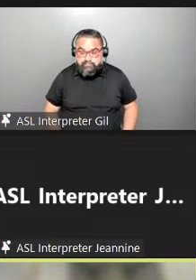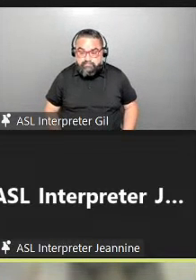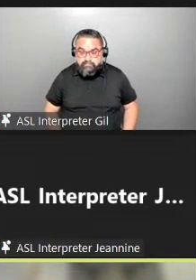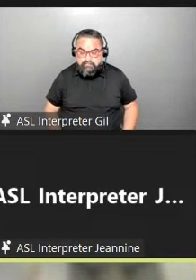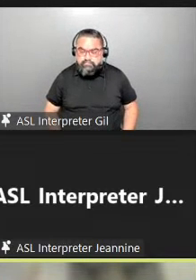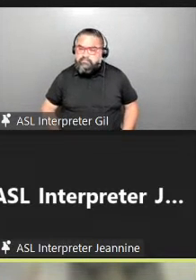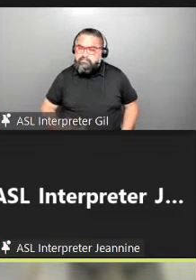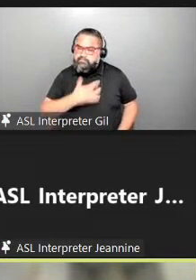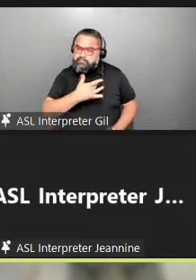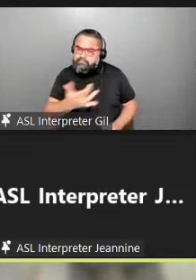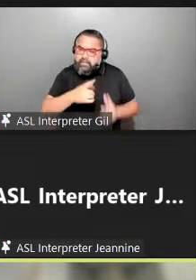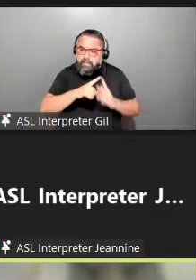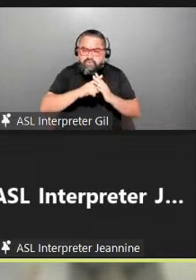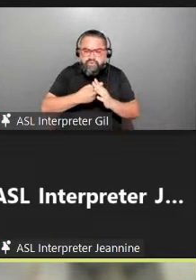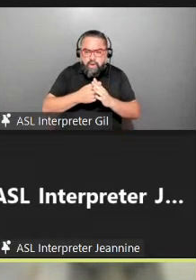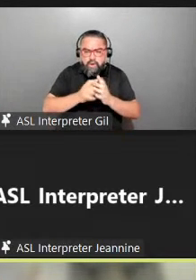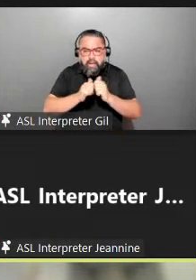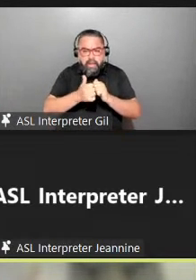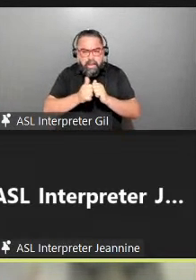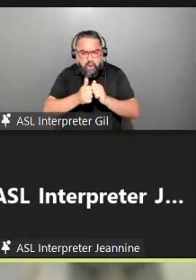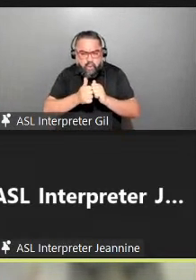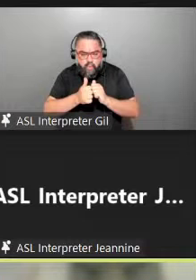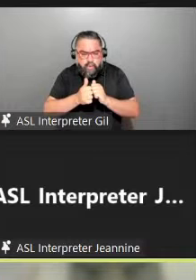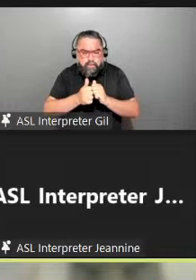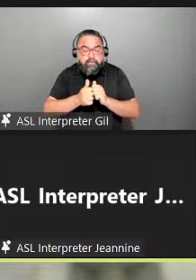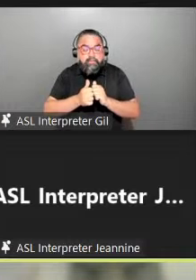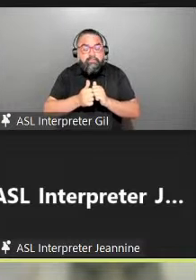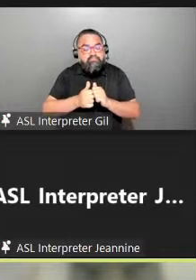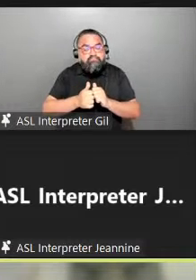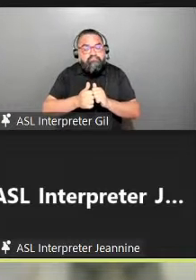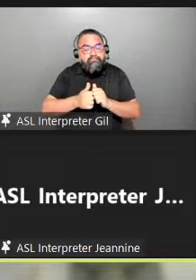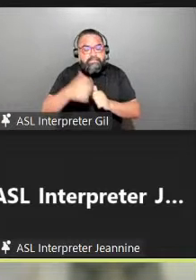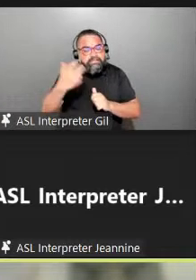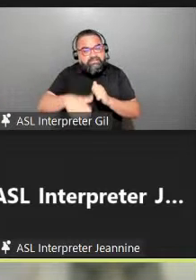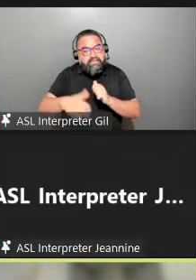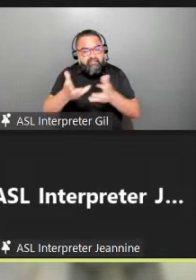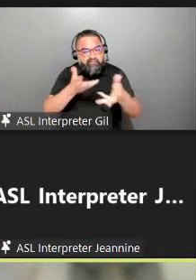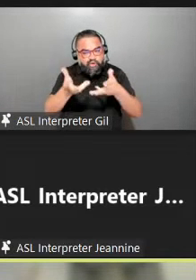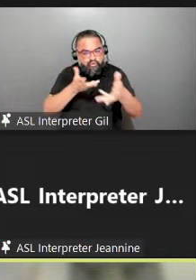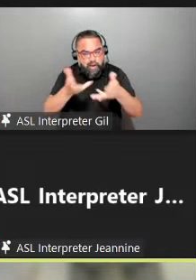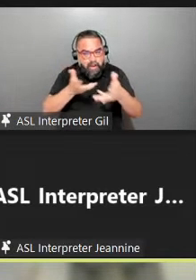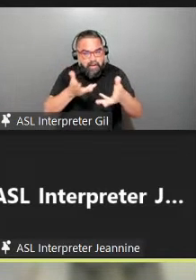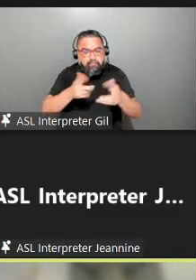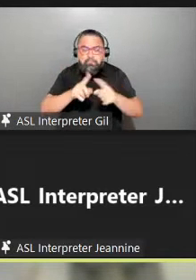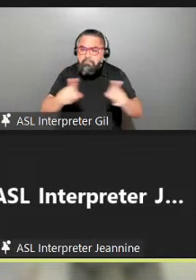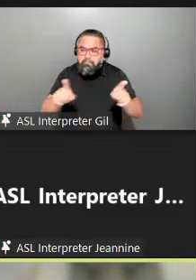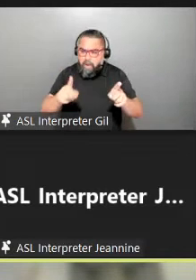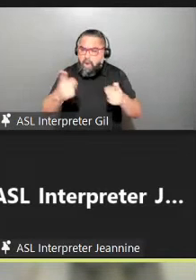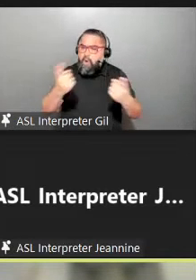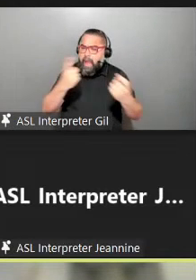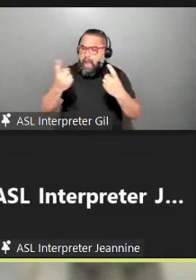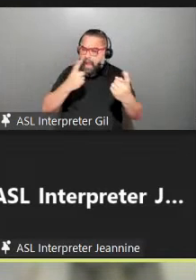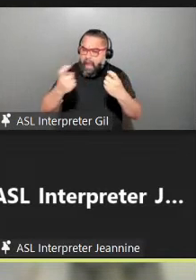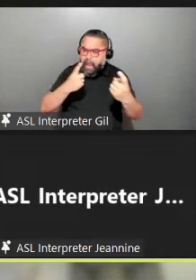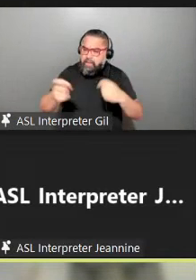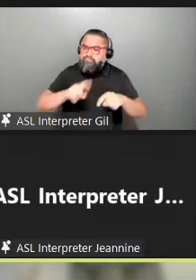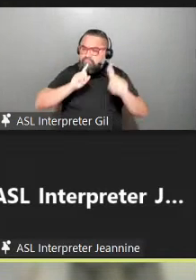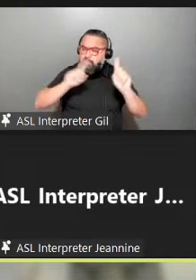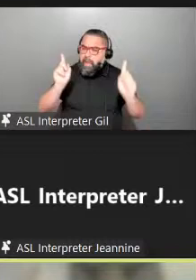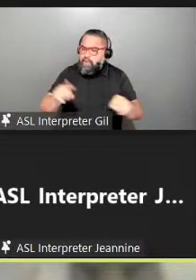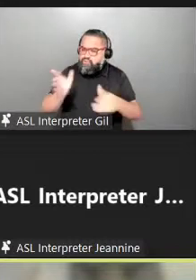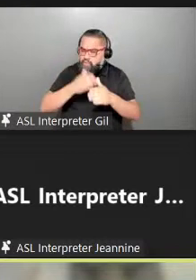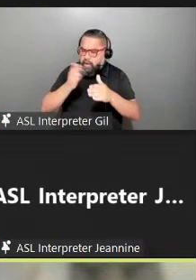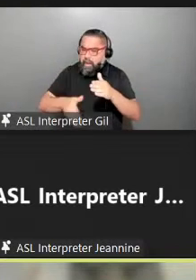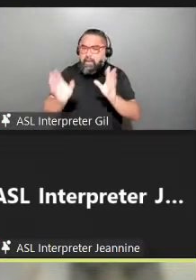this, of course, it's going to be hard for you to interact with me. We will be answering questions at the end of this recording.